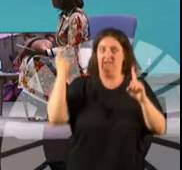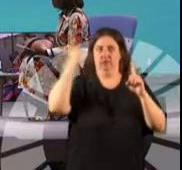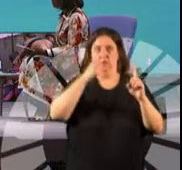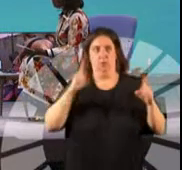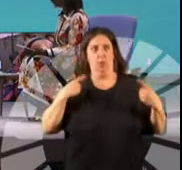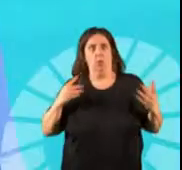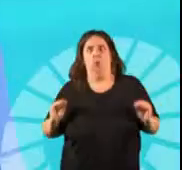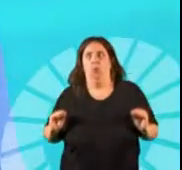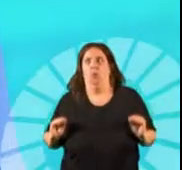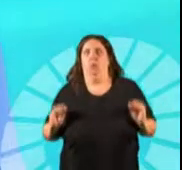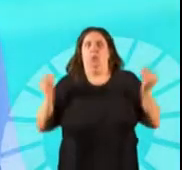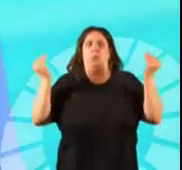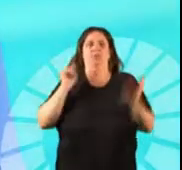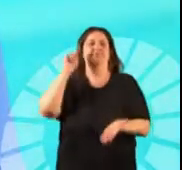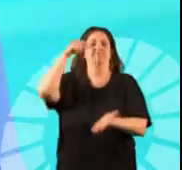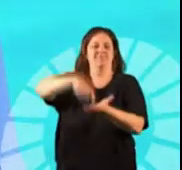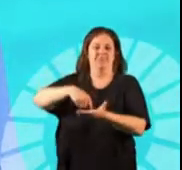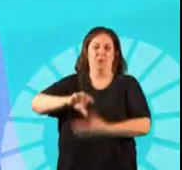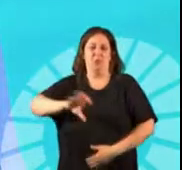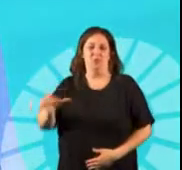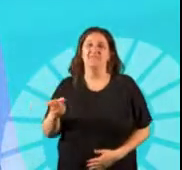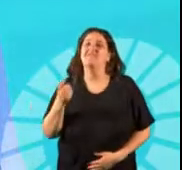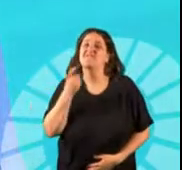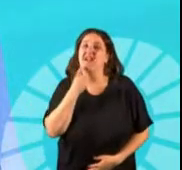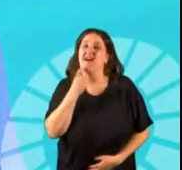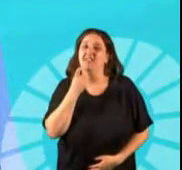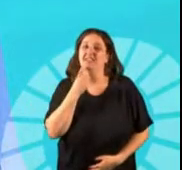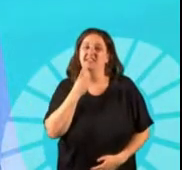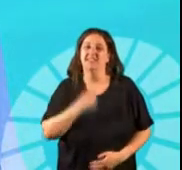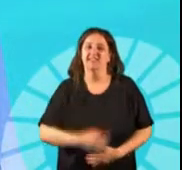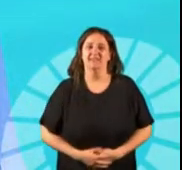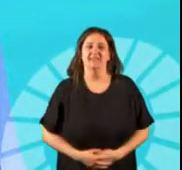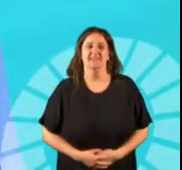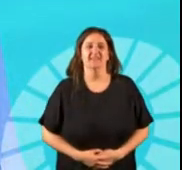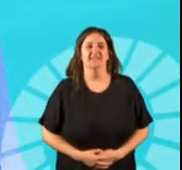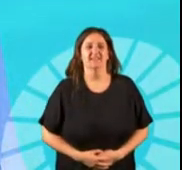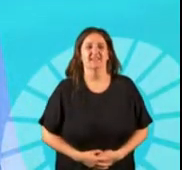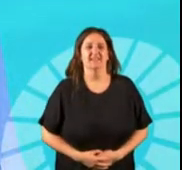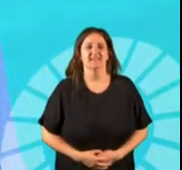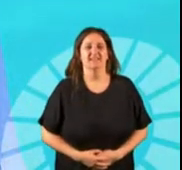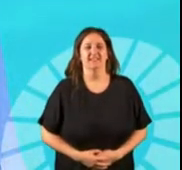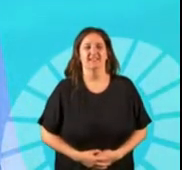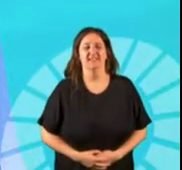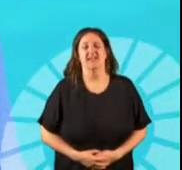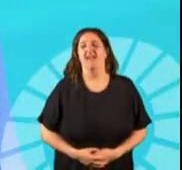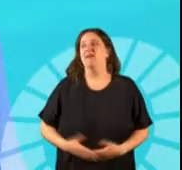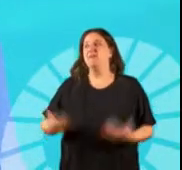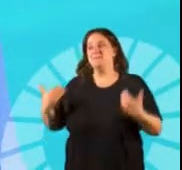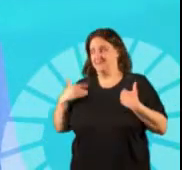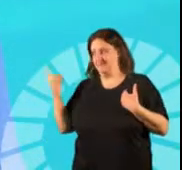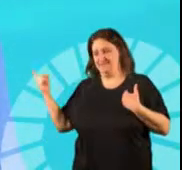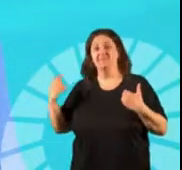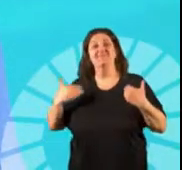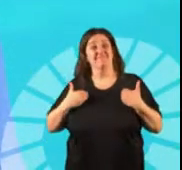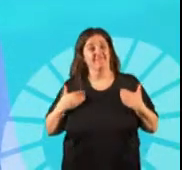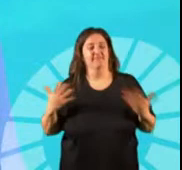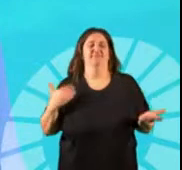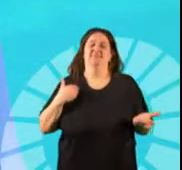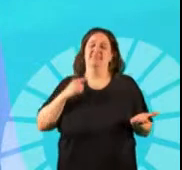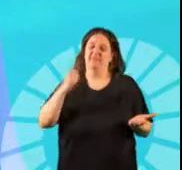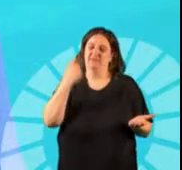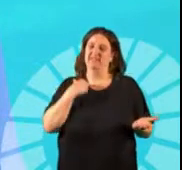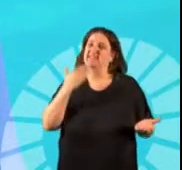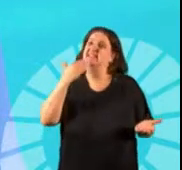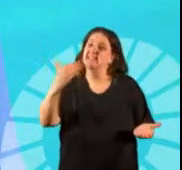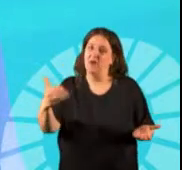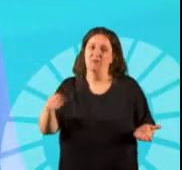Emmanuel Macron, for your leadership. And Secretary General Guterres, your recent election for a second term